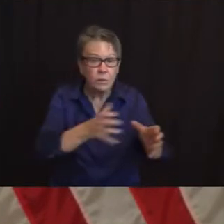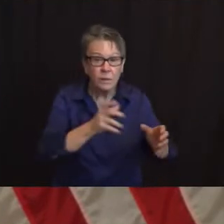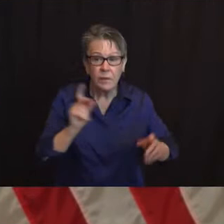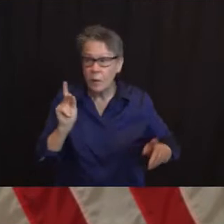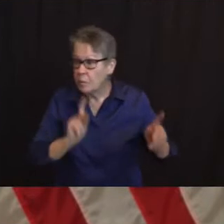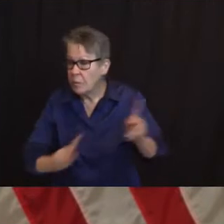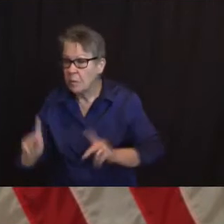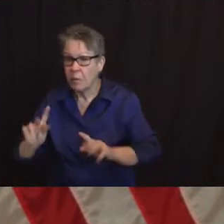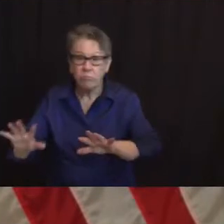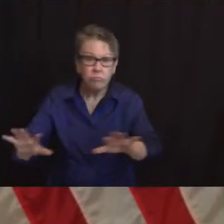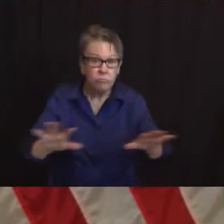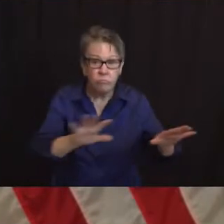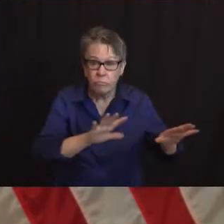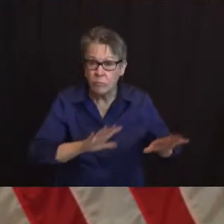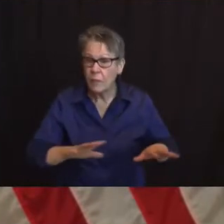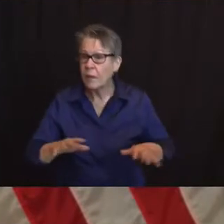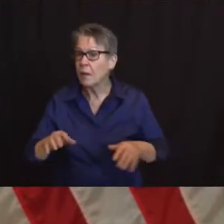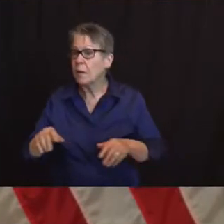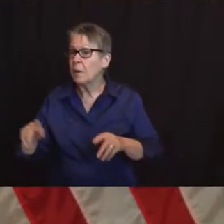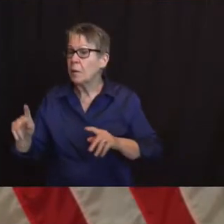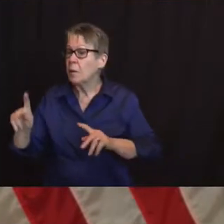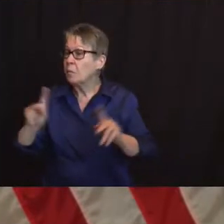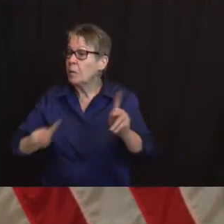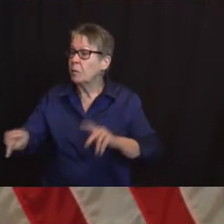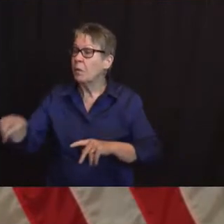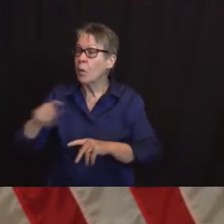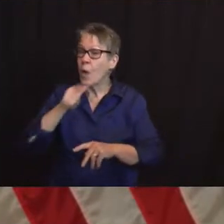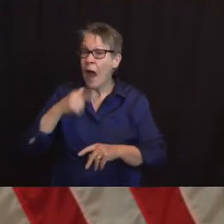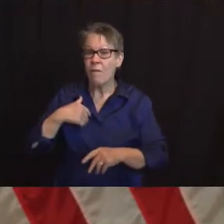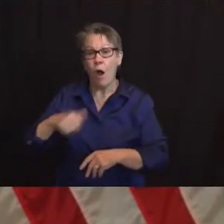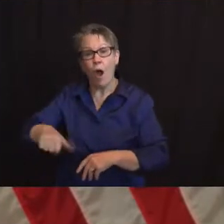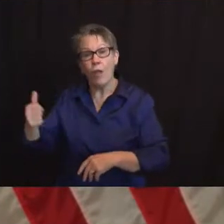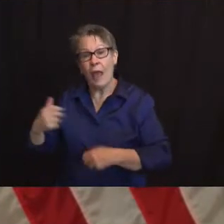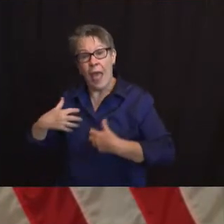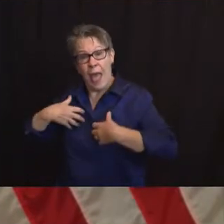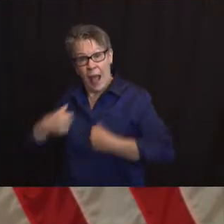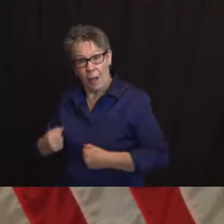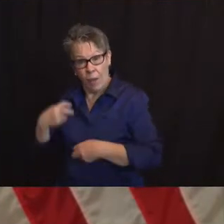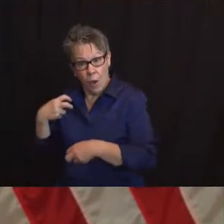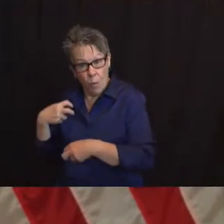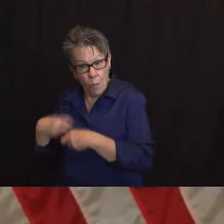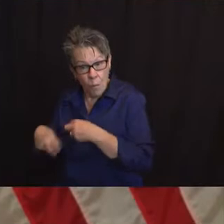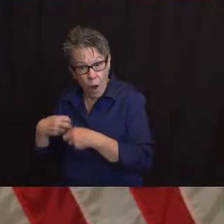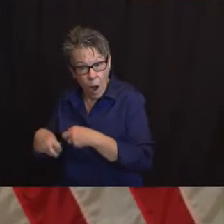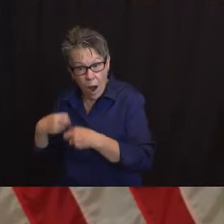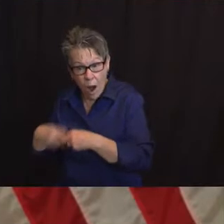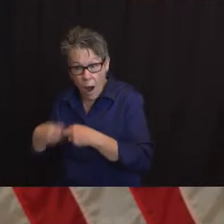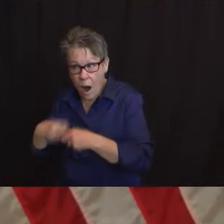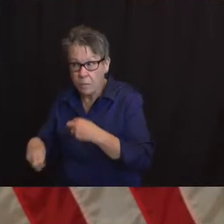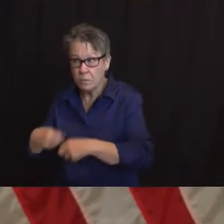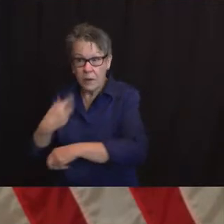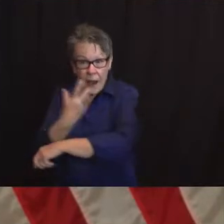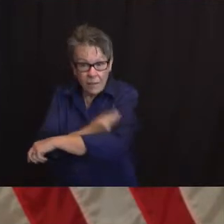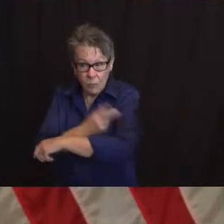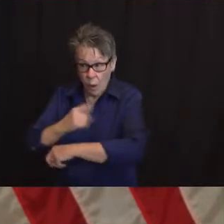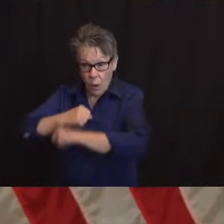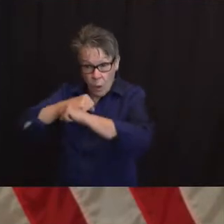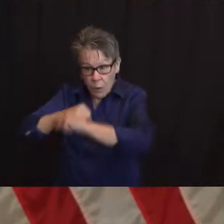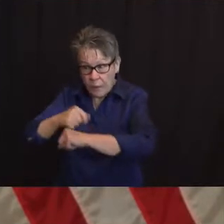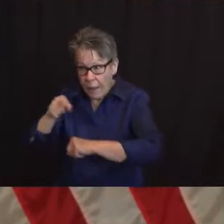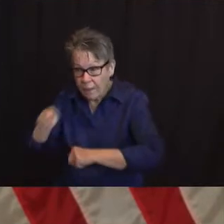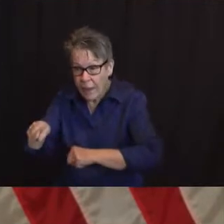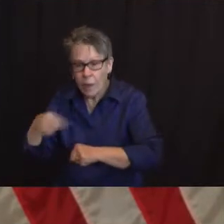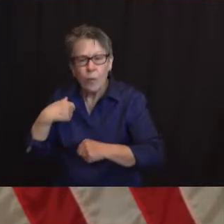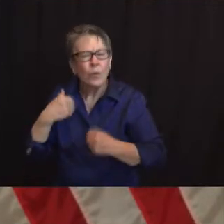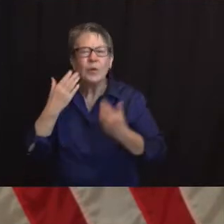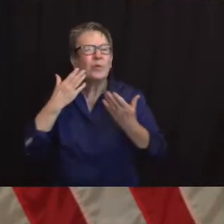immunocompromised individuals, for example, who might not be as protected, for example. But in light of all these new evidence